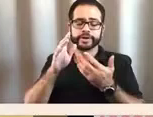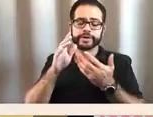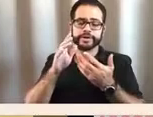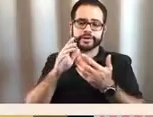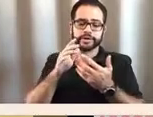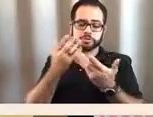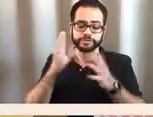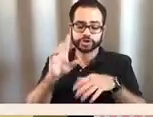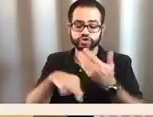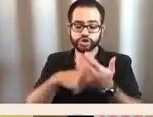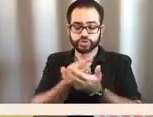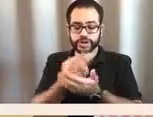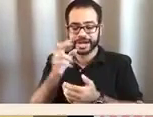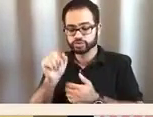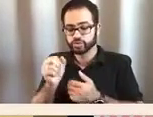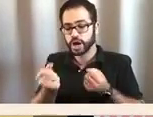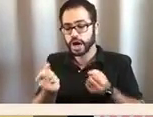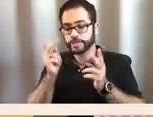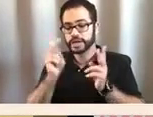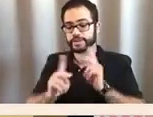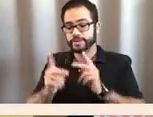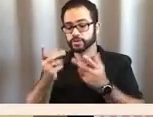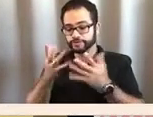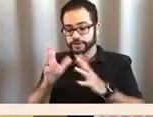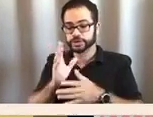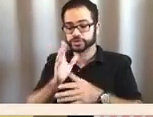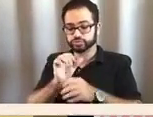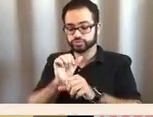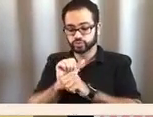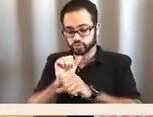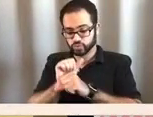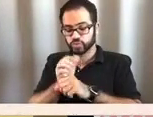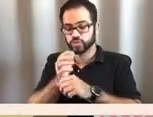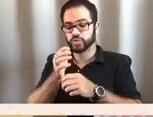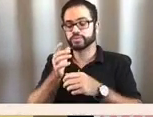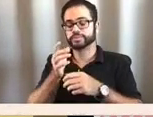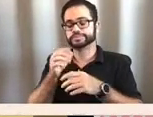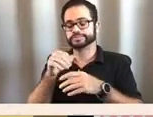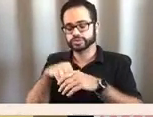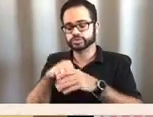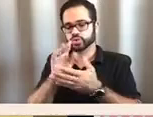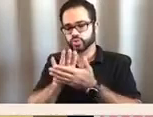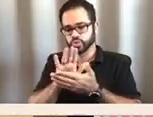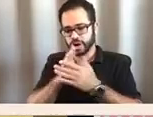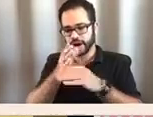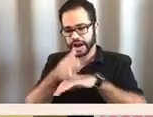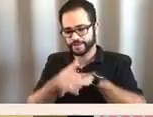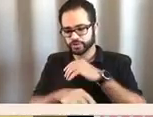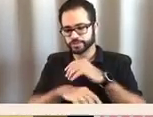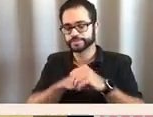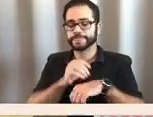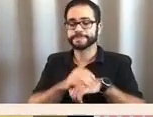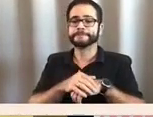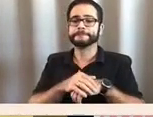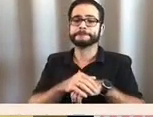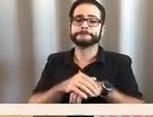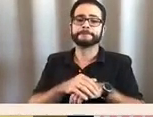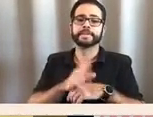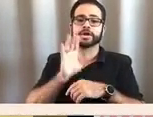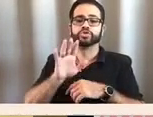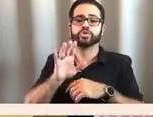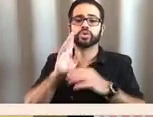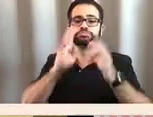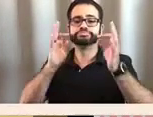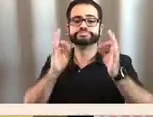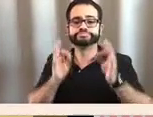many are actually in school after employment, and your level of participation in making that decision